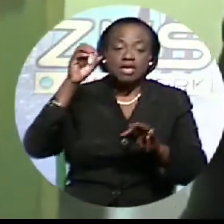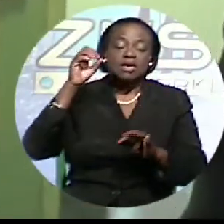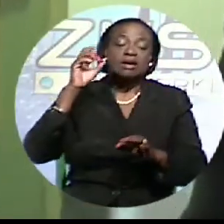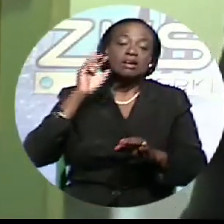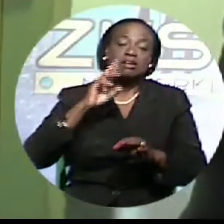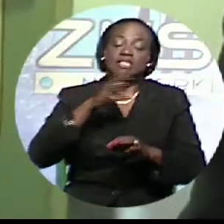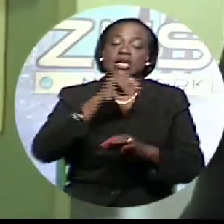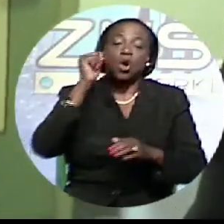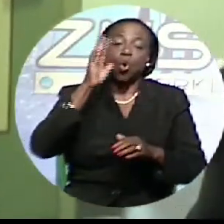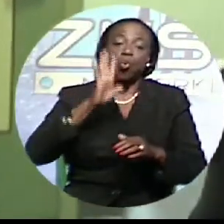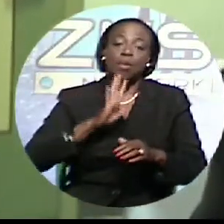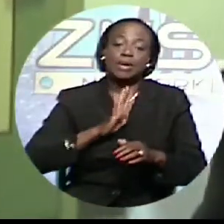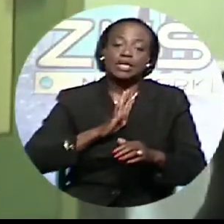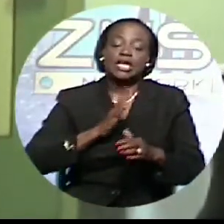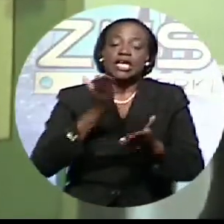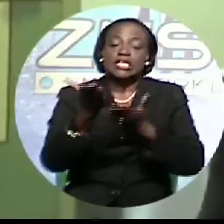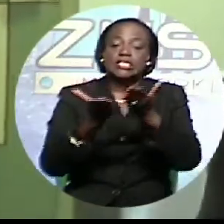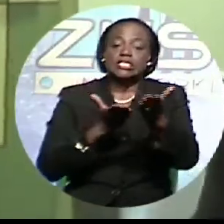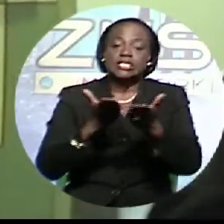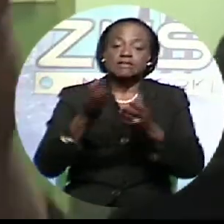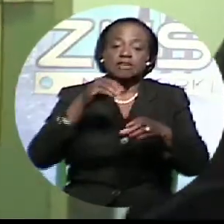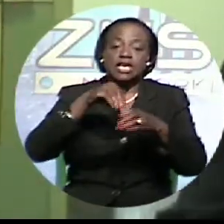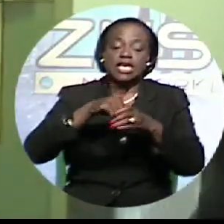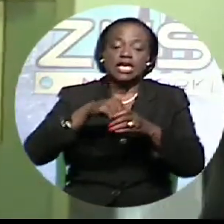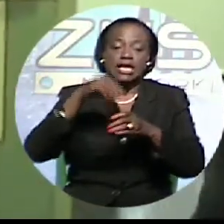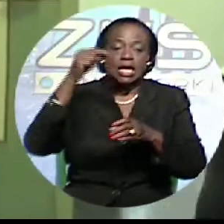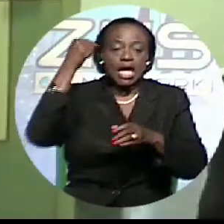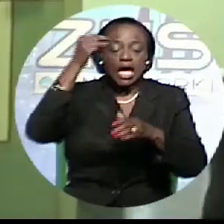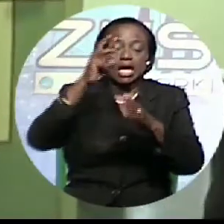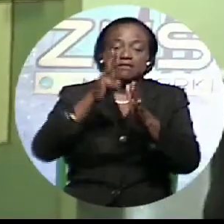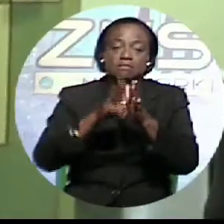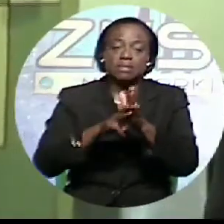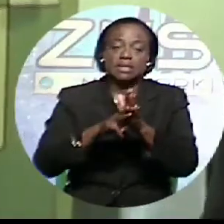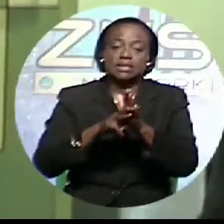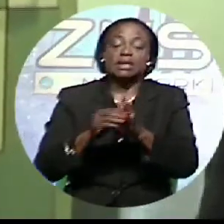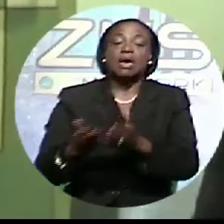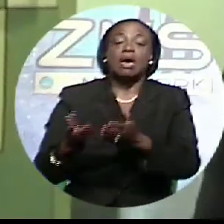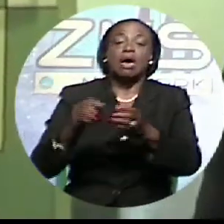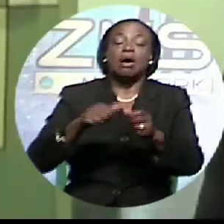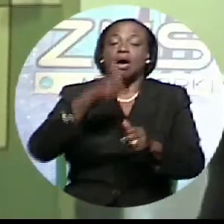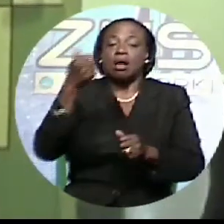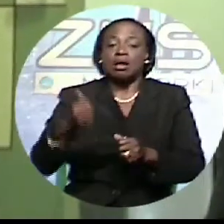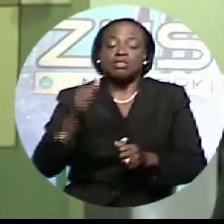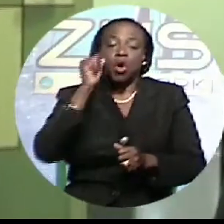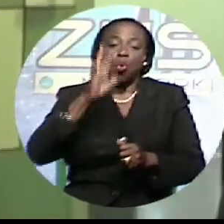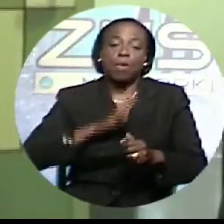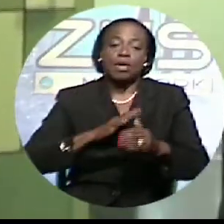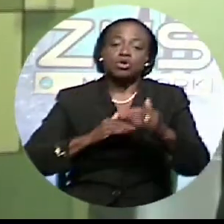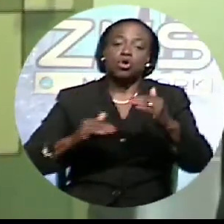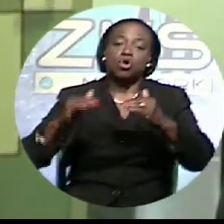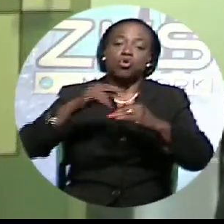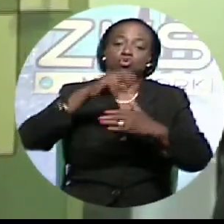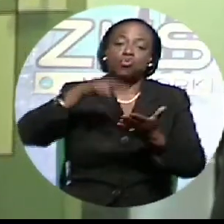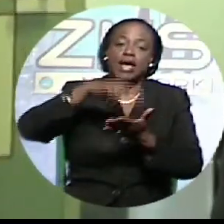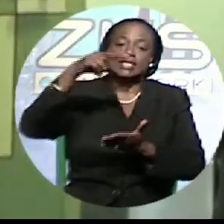to see yet another woman rising to the office of minister. I think that it's going to